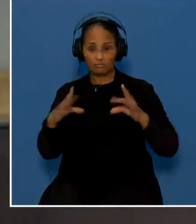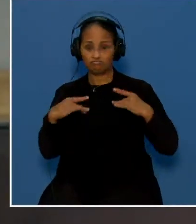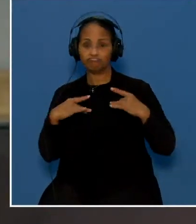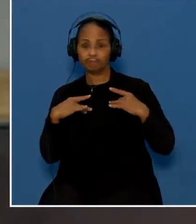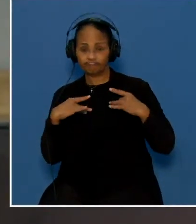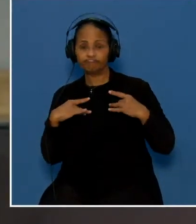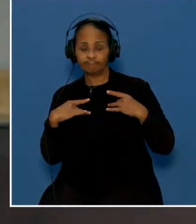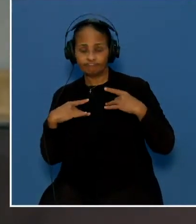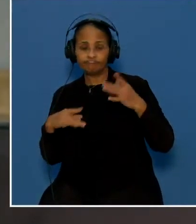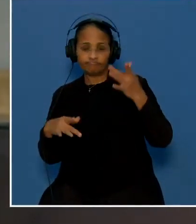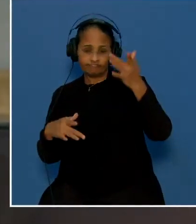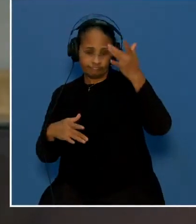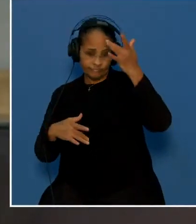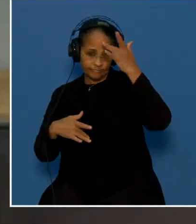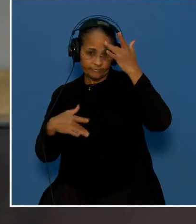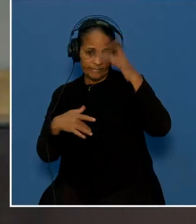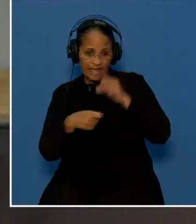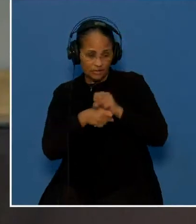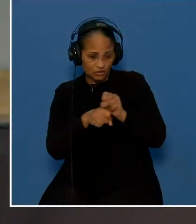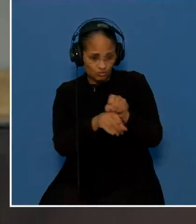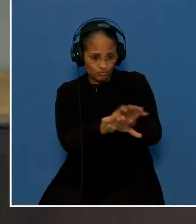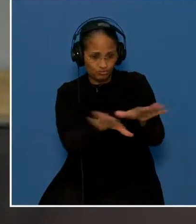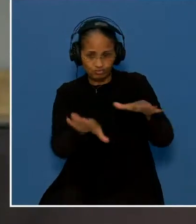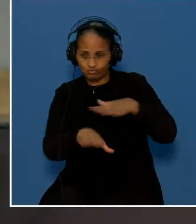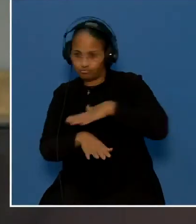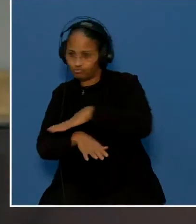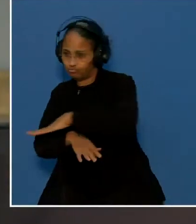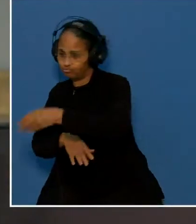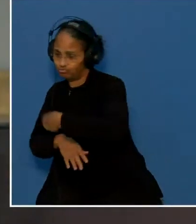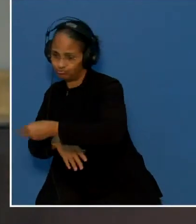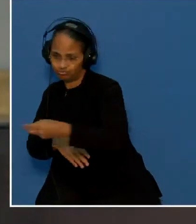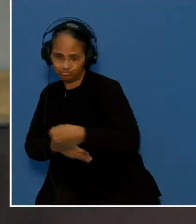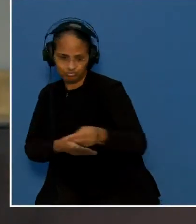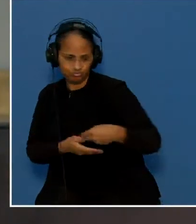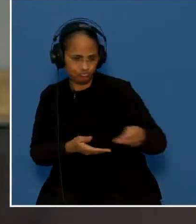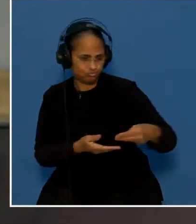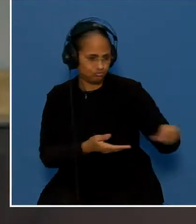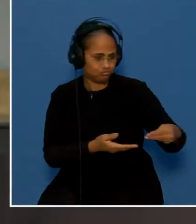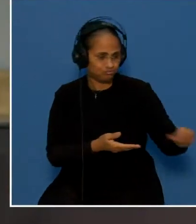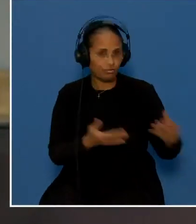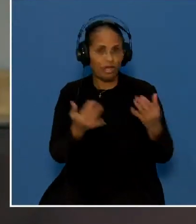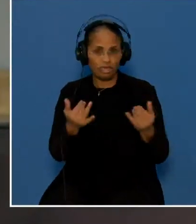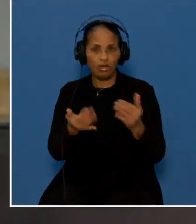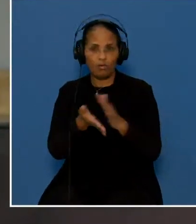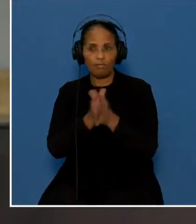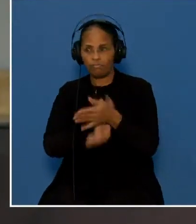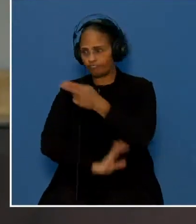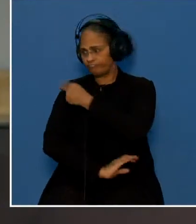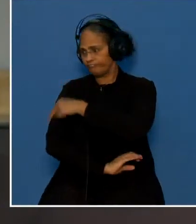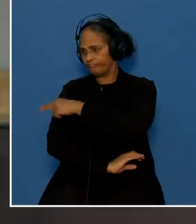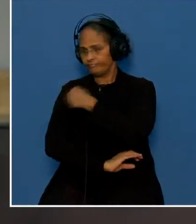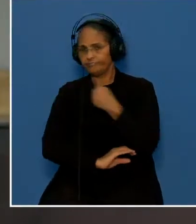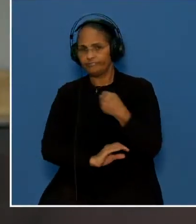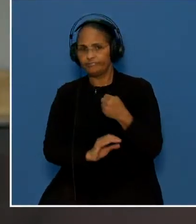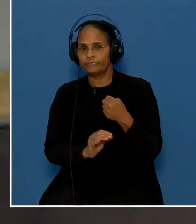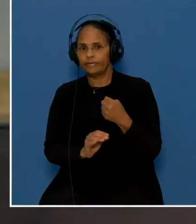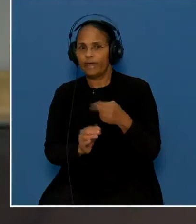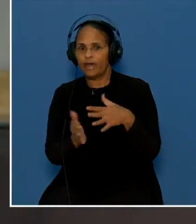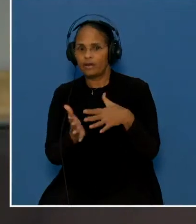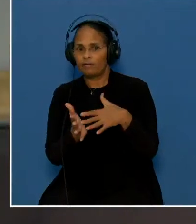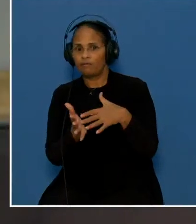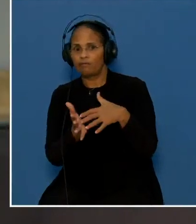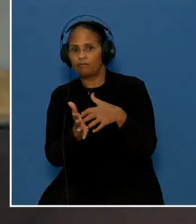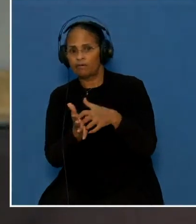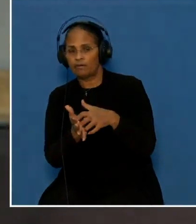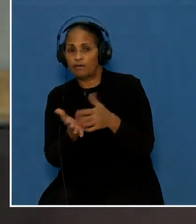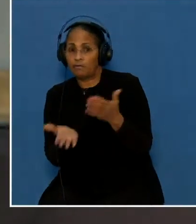coronavirus, spread it to others, and suffer from severe illnesses resulting in hospitalizations, lasting health problems, or